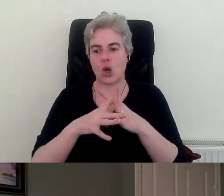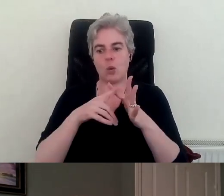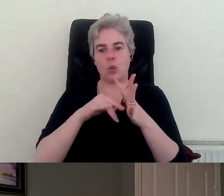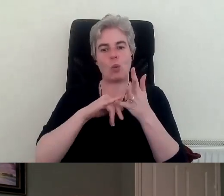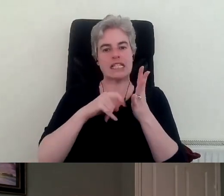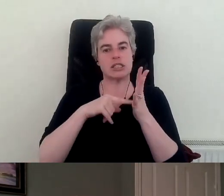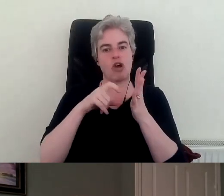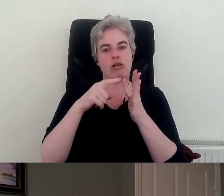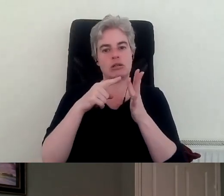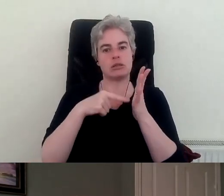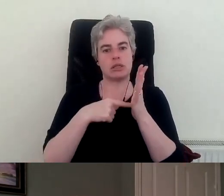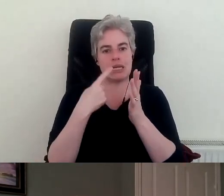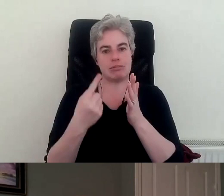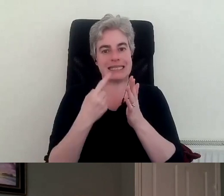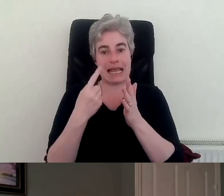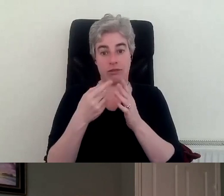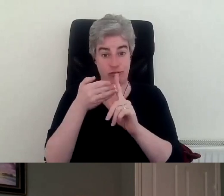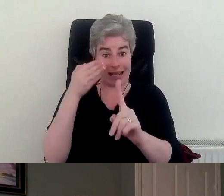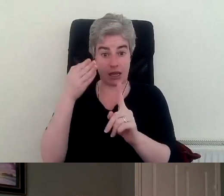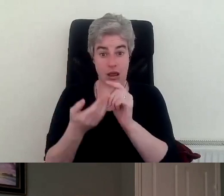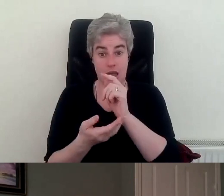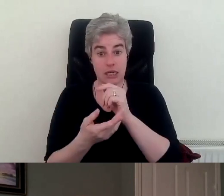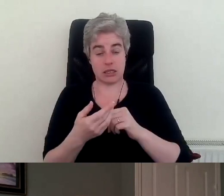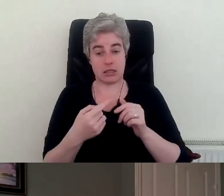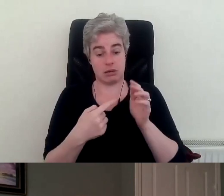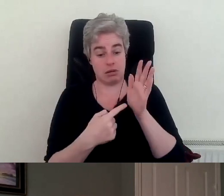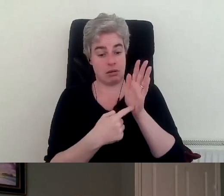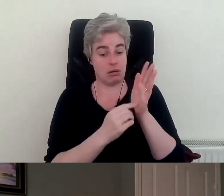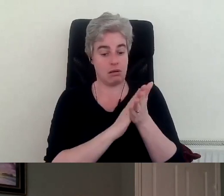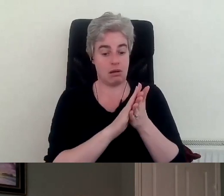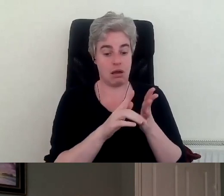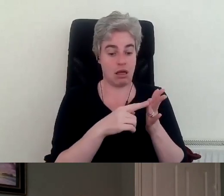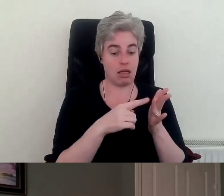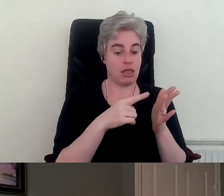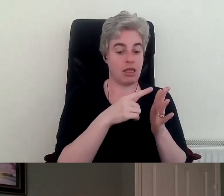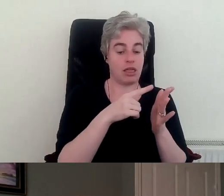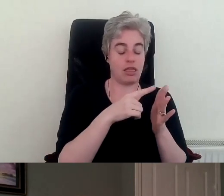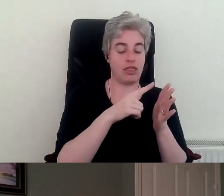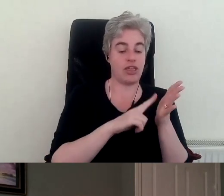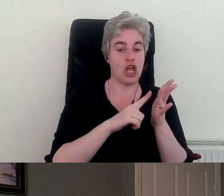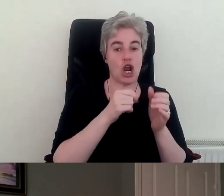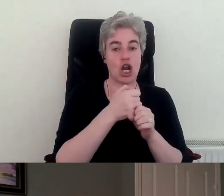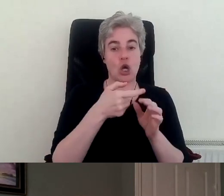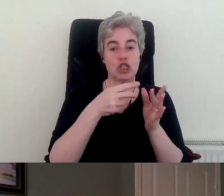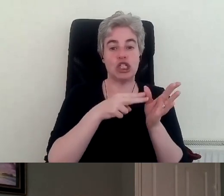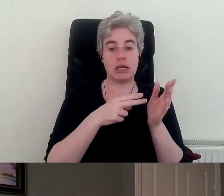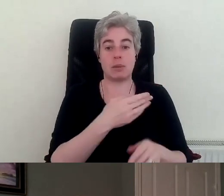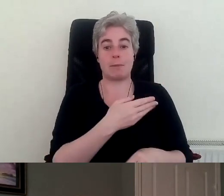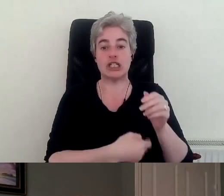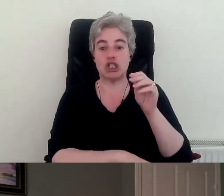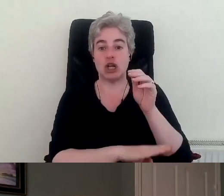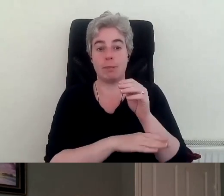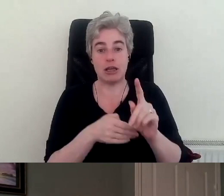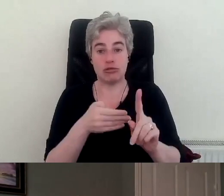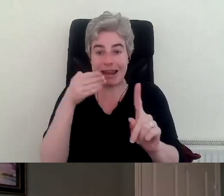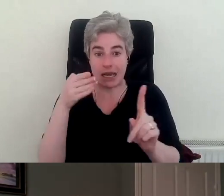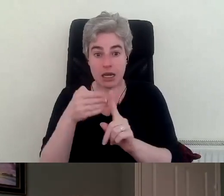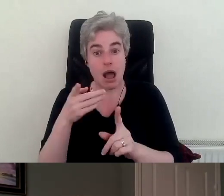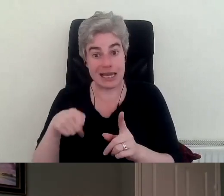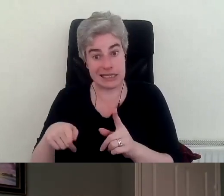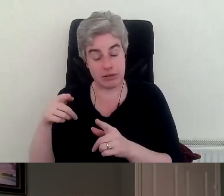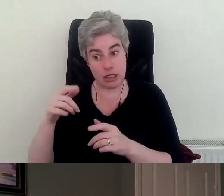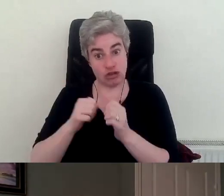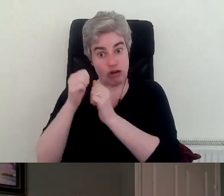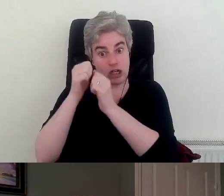bishop who in many ways provided the kind of intellectual infrastructure for the church at that